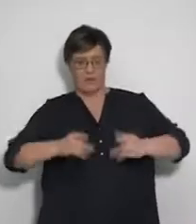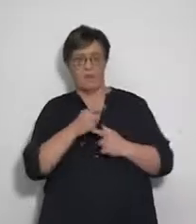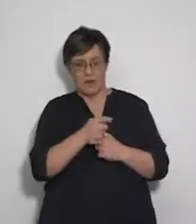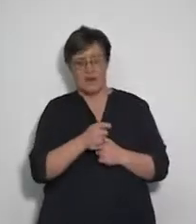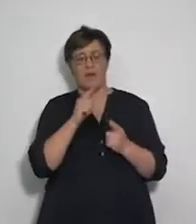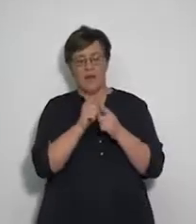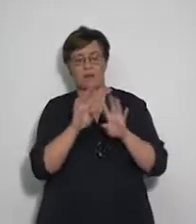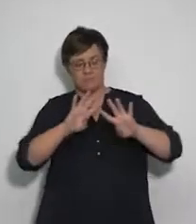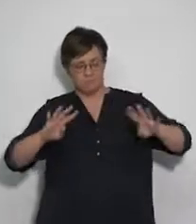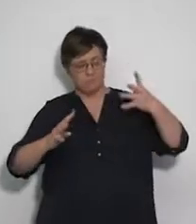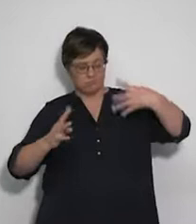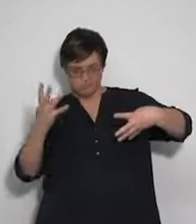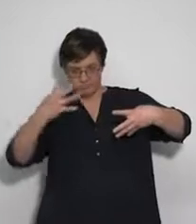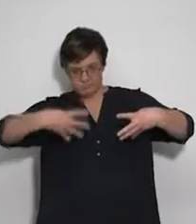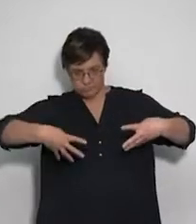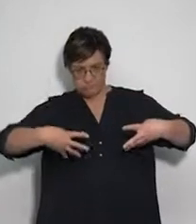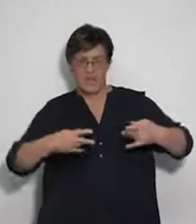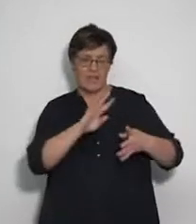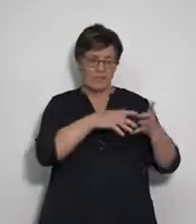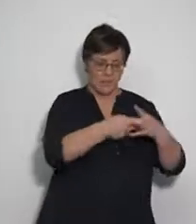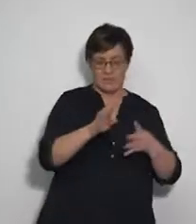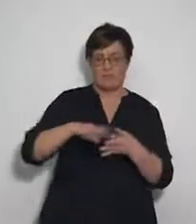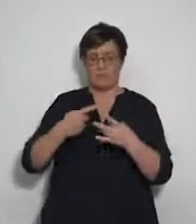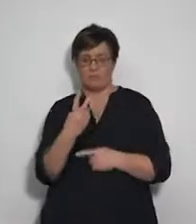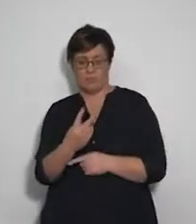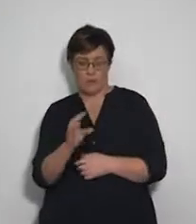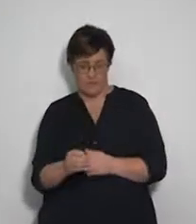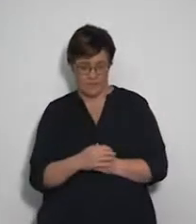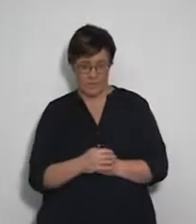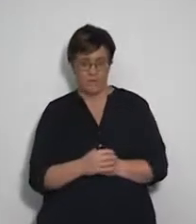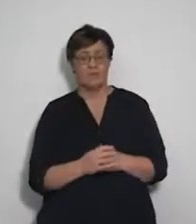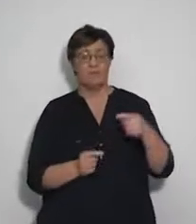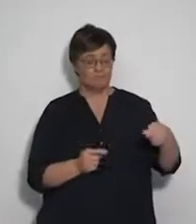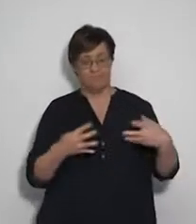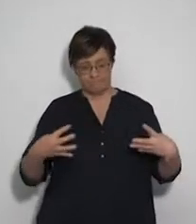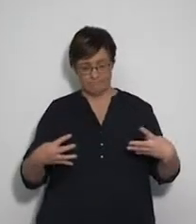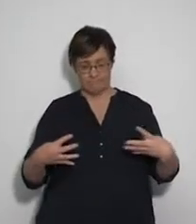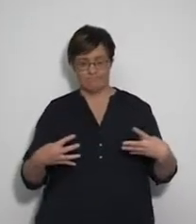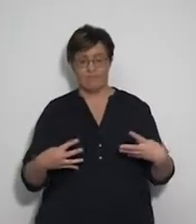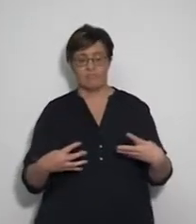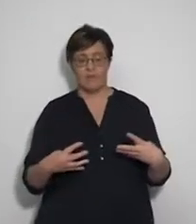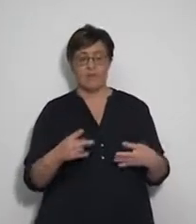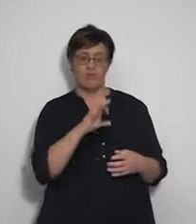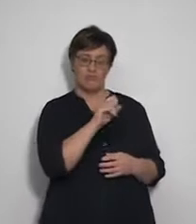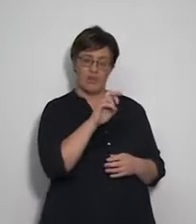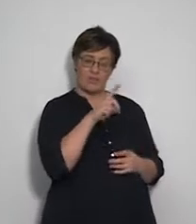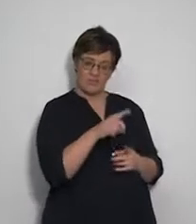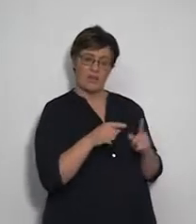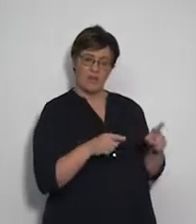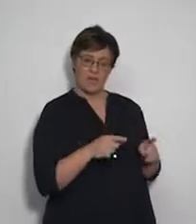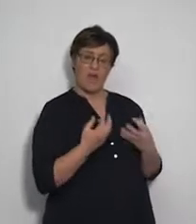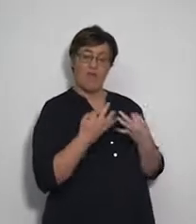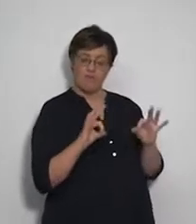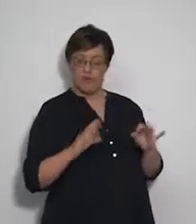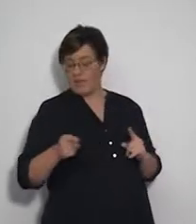the strands to separate out, forming two templates. These templates then serve as strands on which